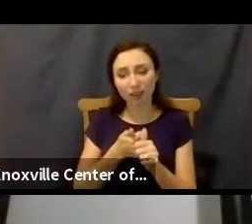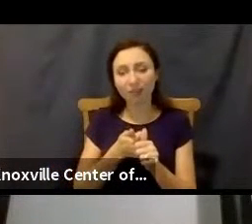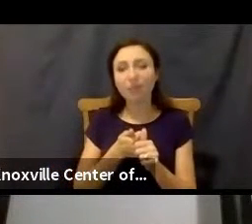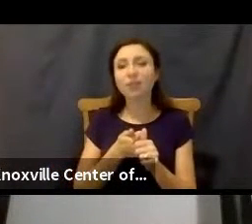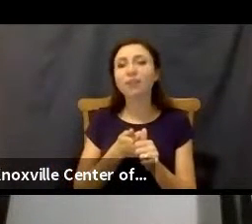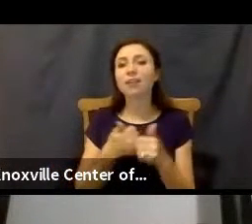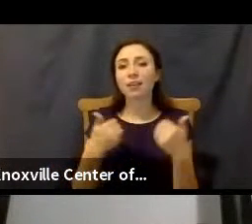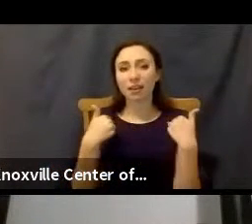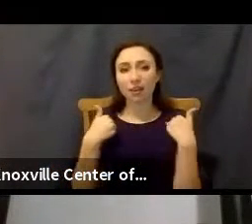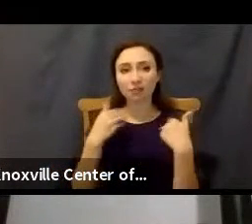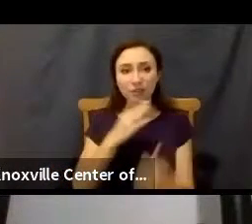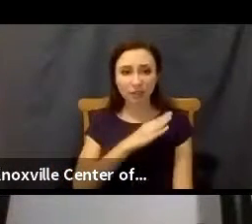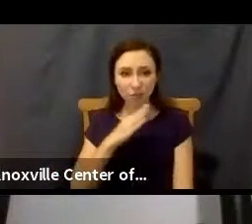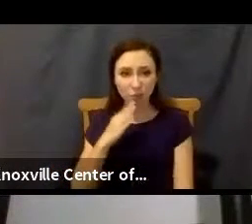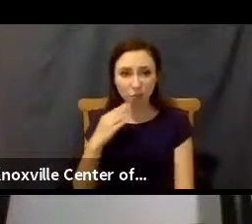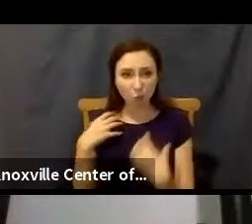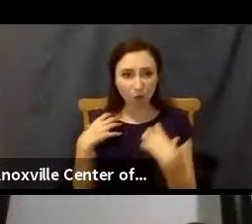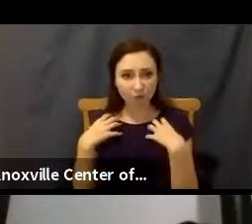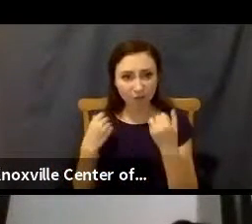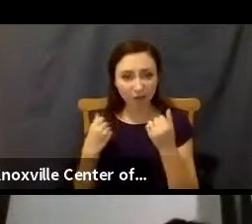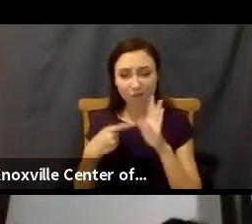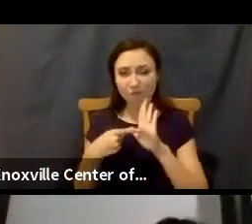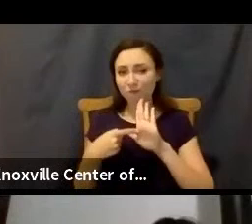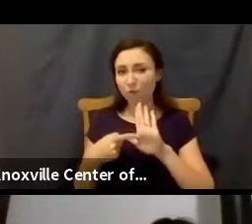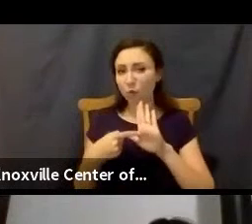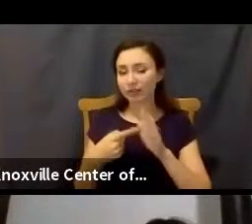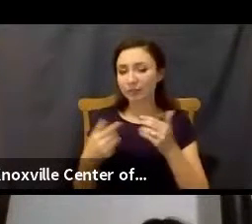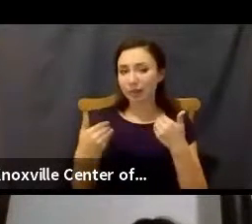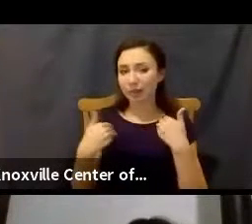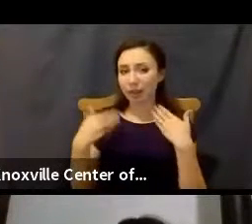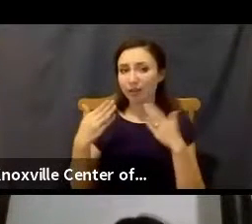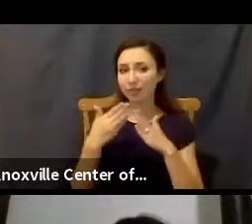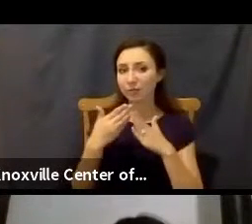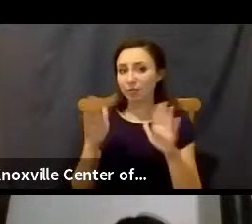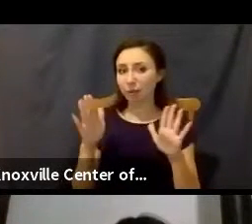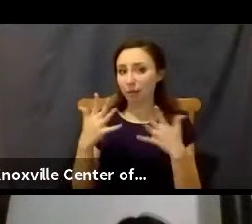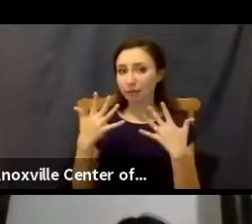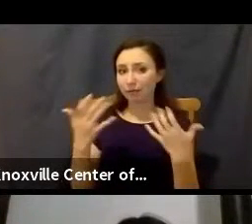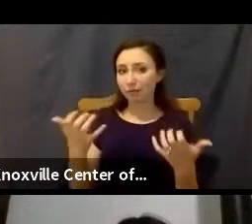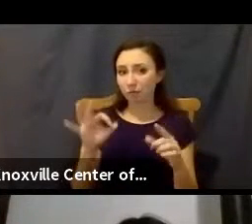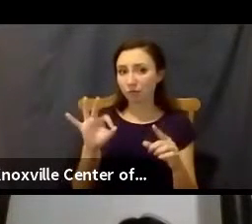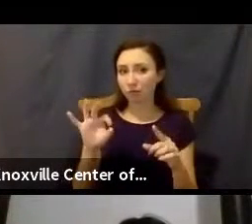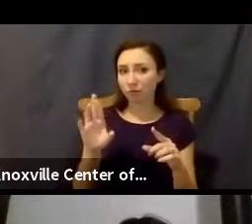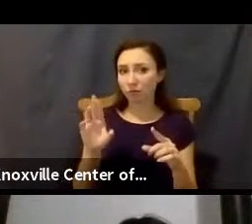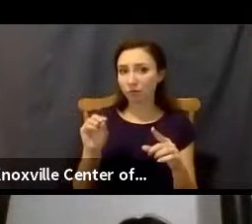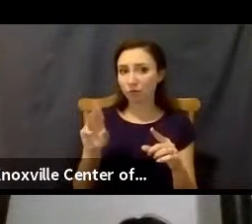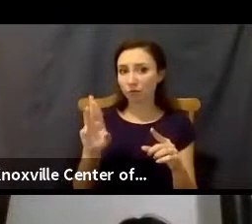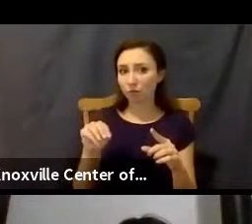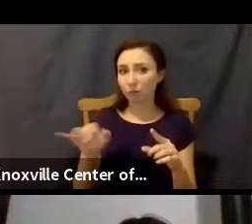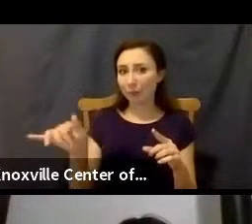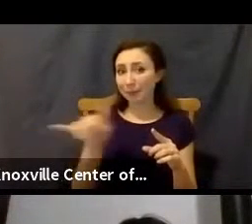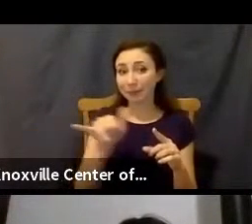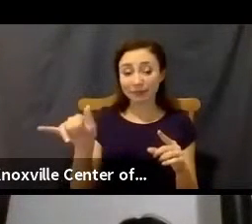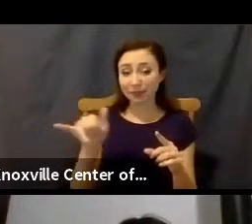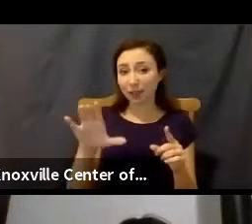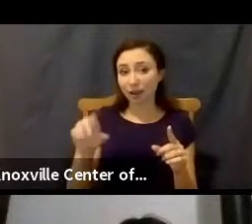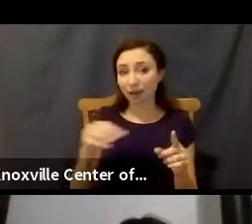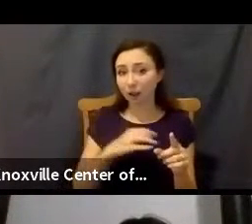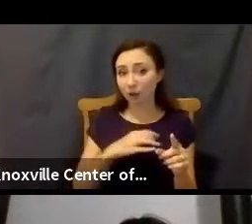Health, for example, conduct public forum as county commission. I